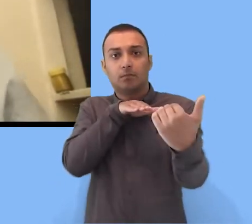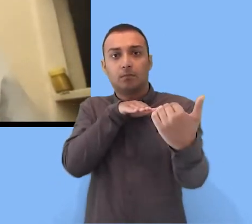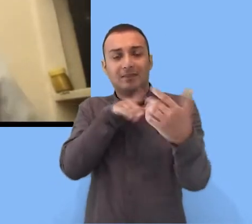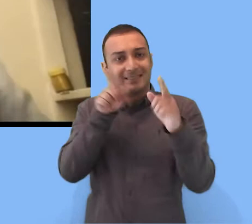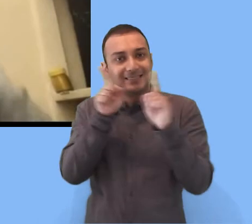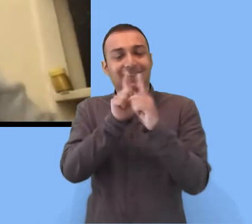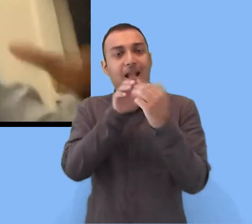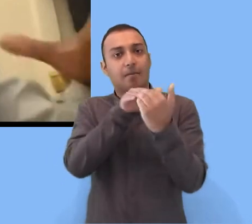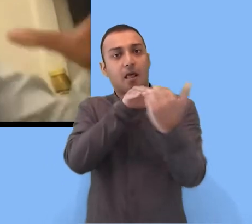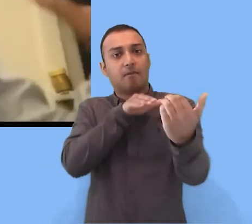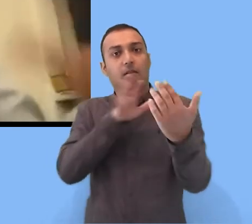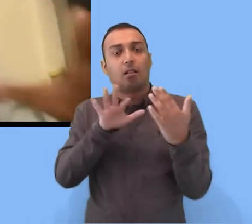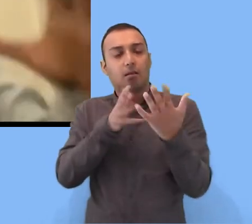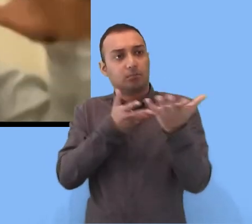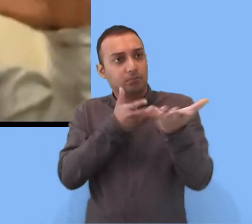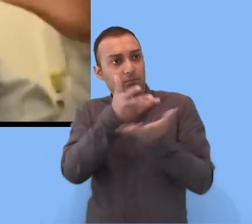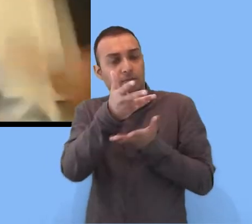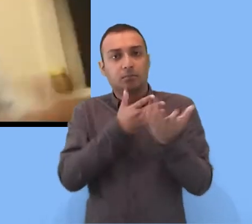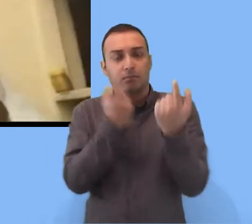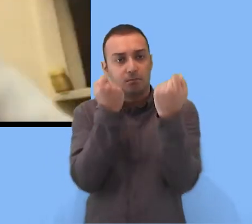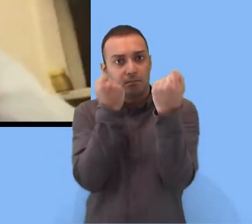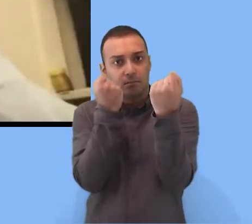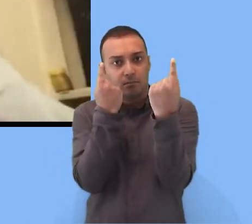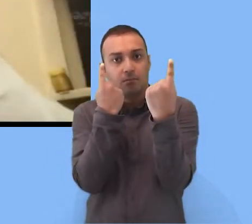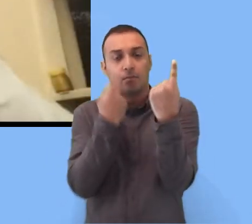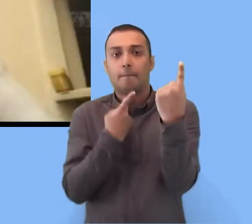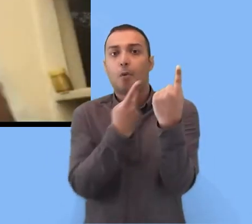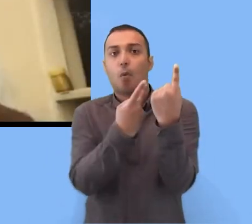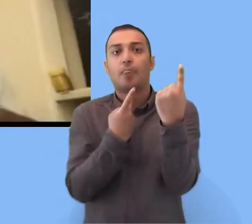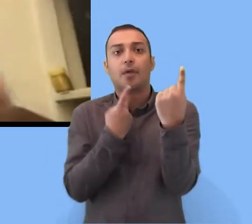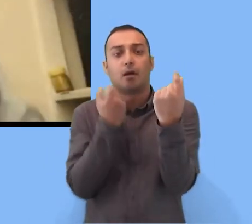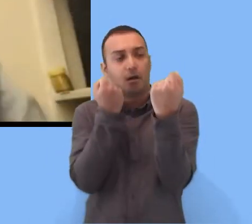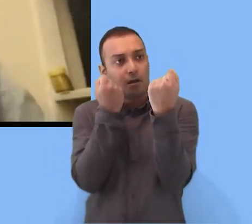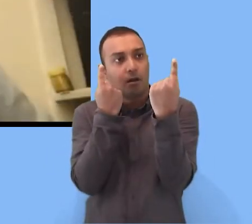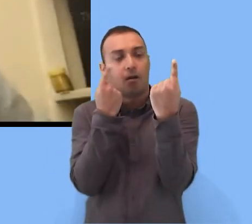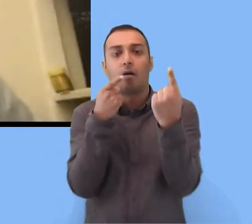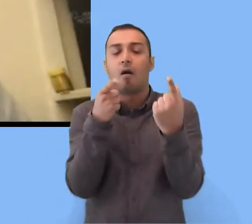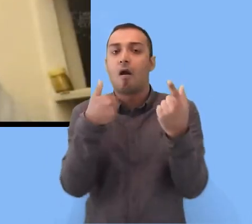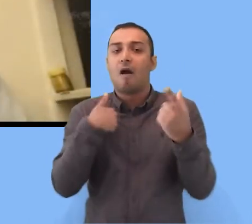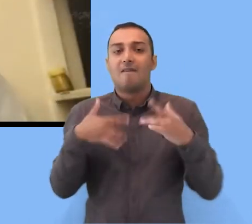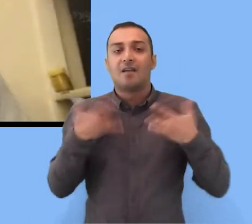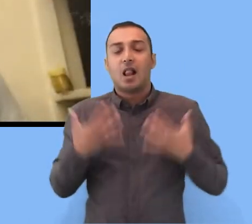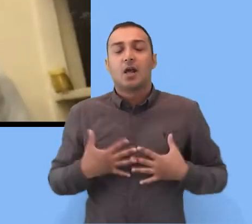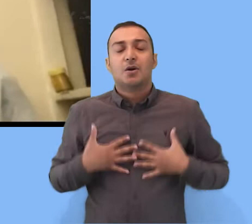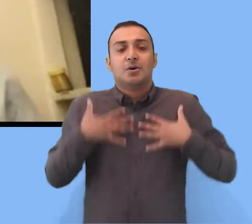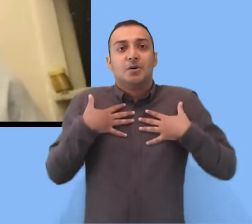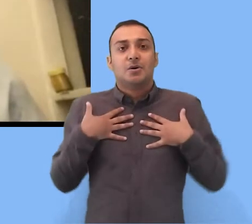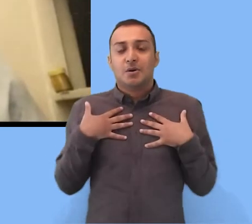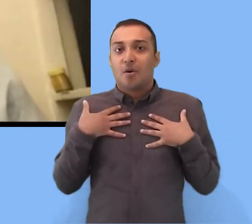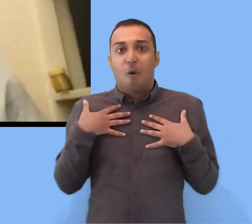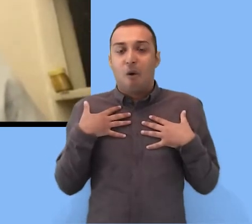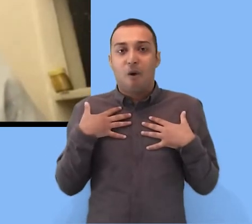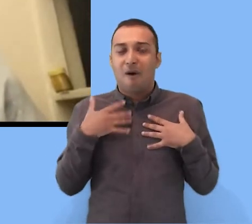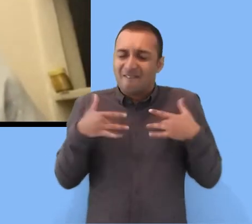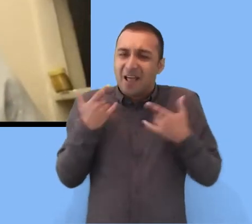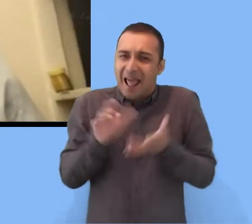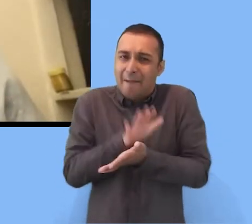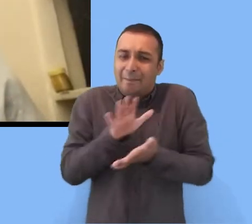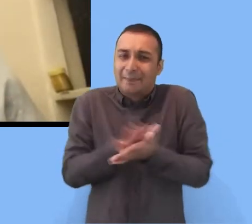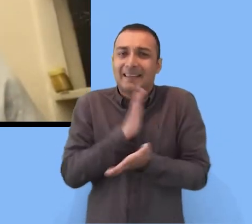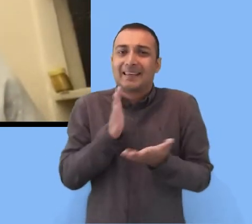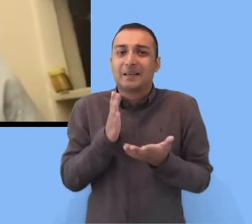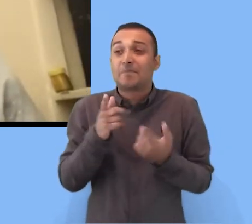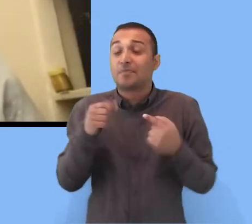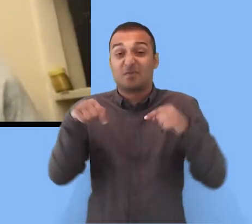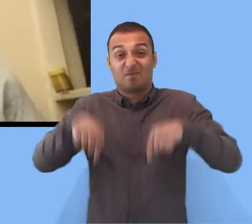when I was putting together this presentation, I reflected on the way that